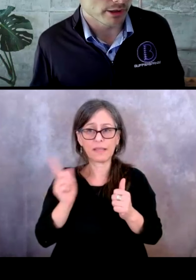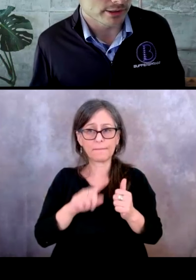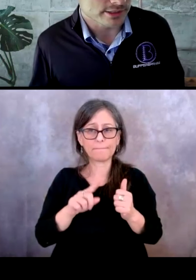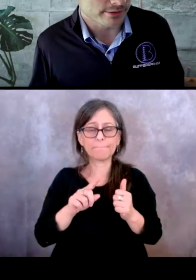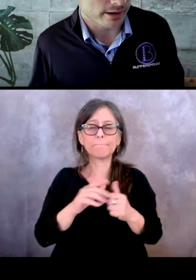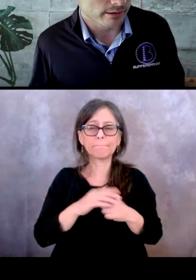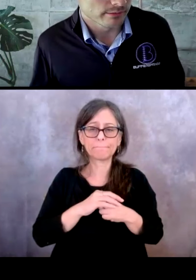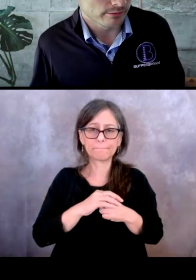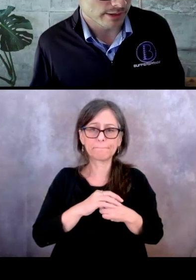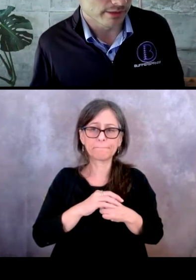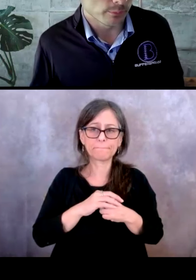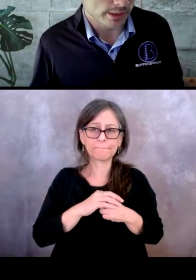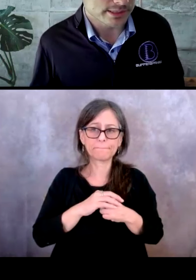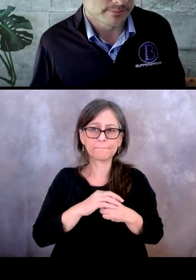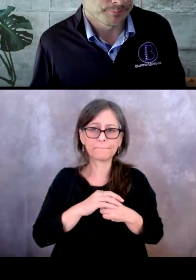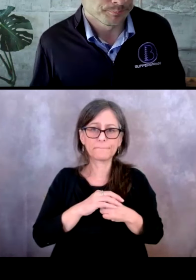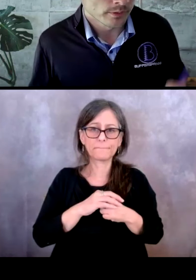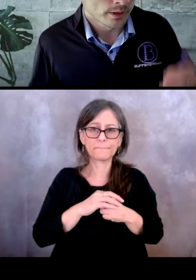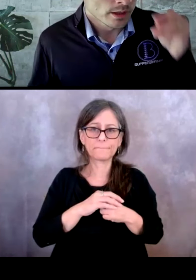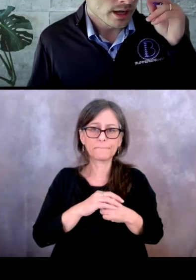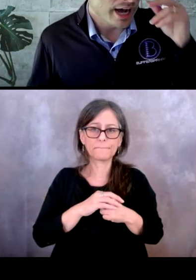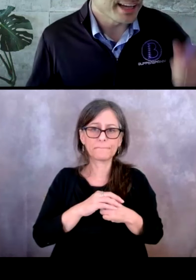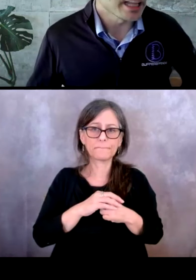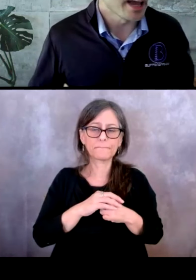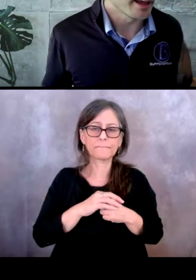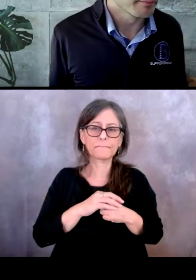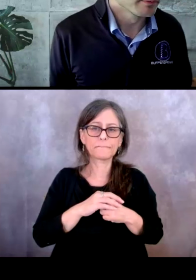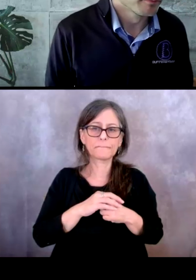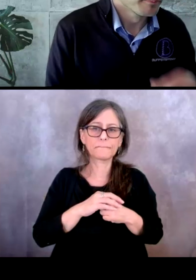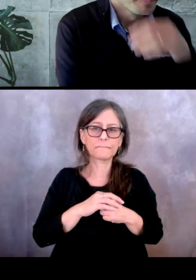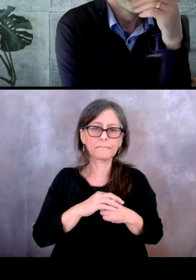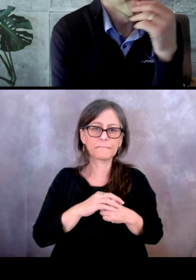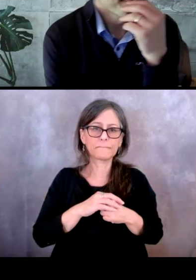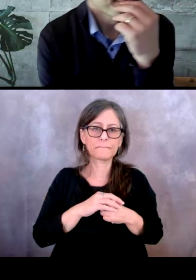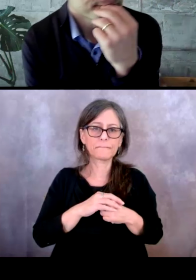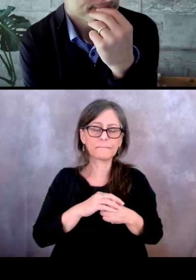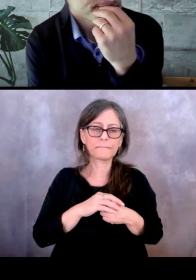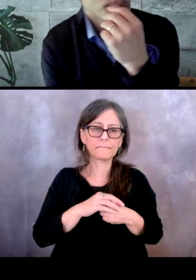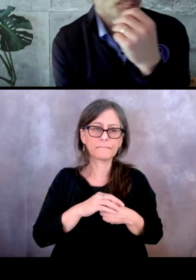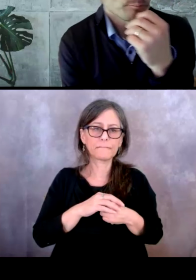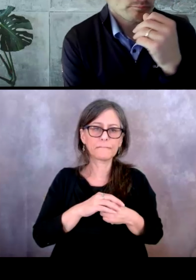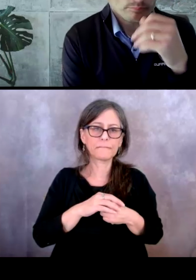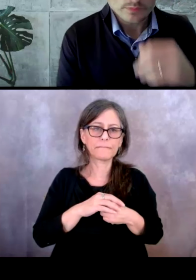community partners that are there, relevant ones. Next slide, Kev.